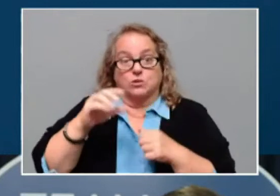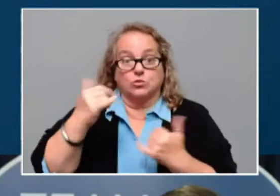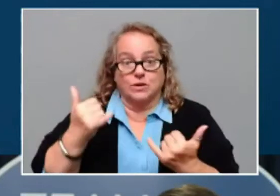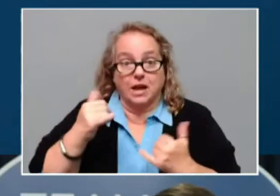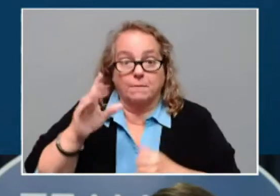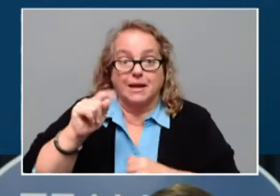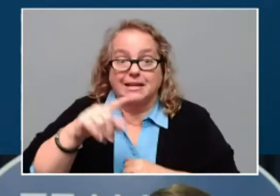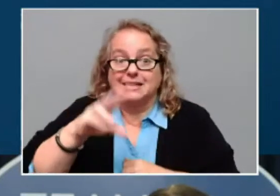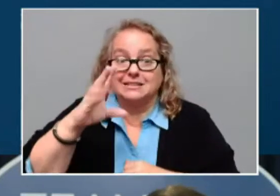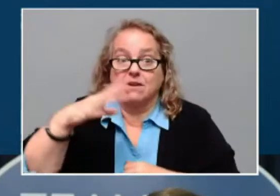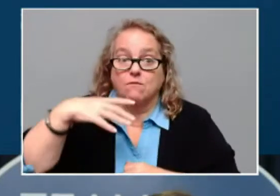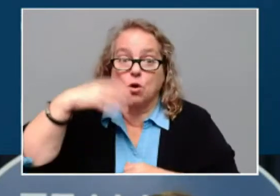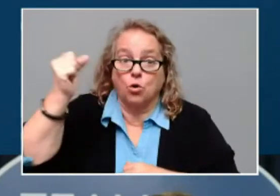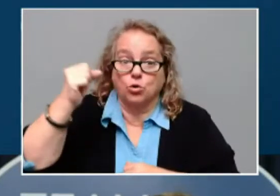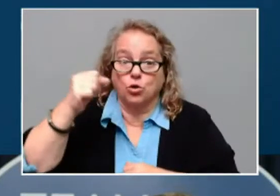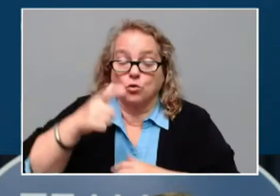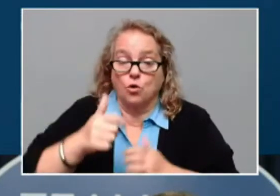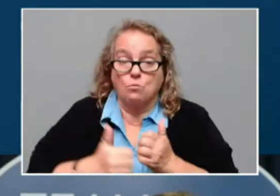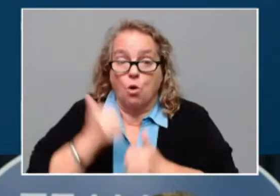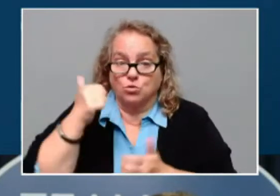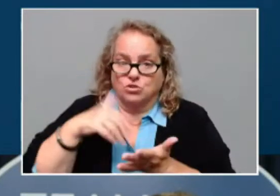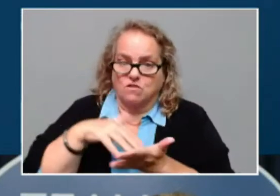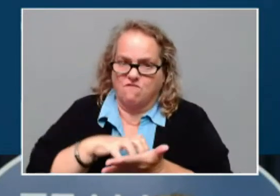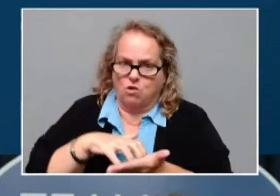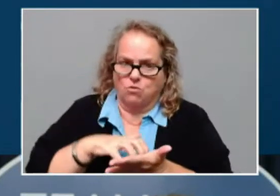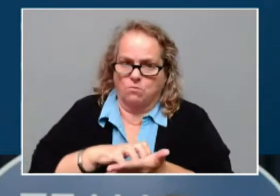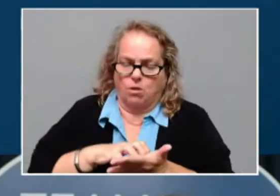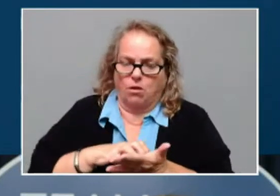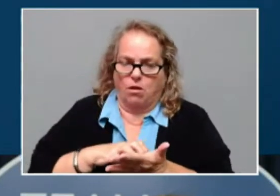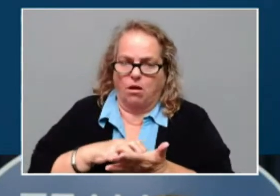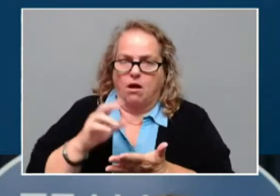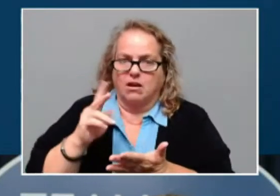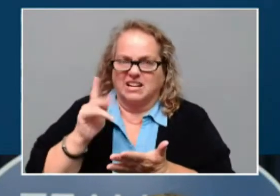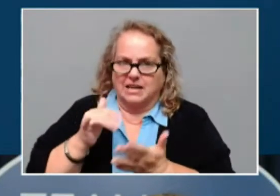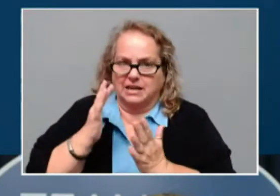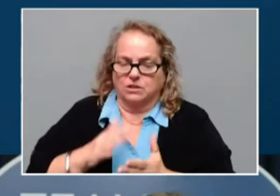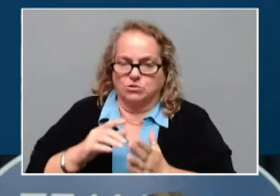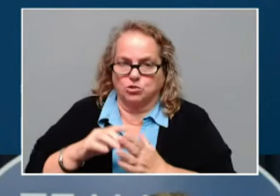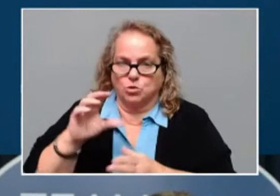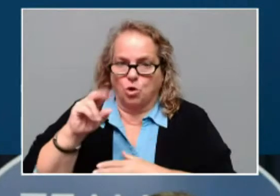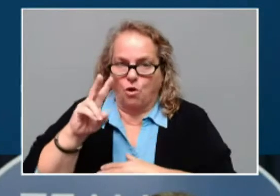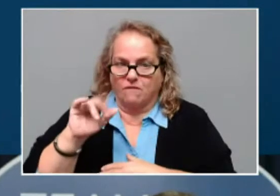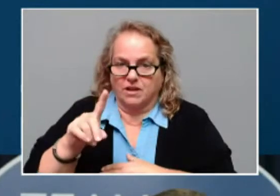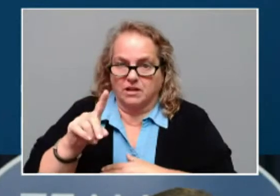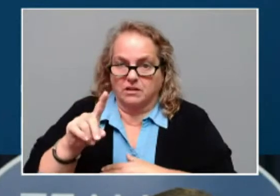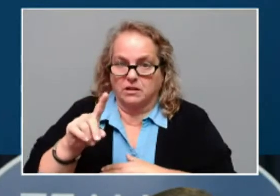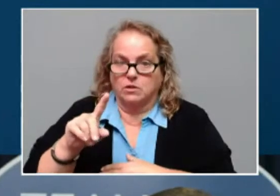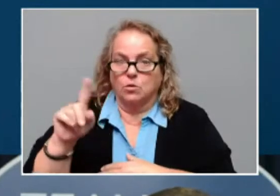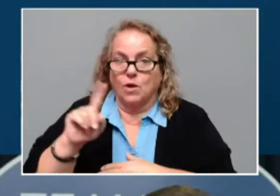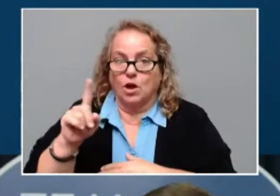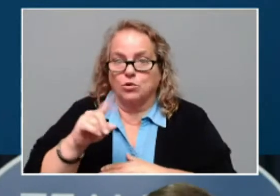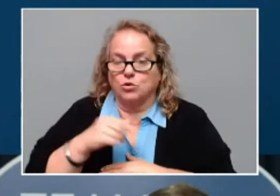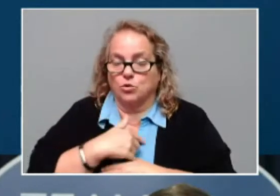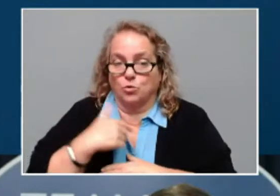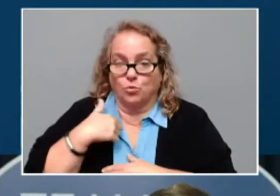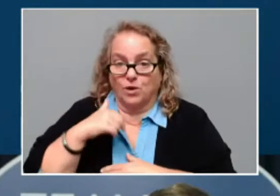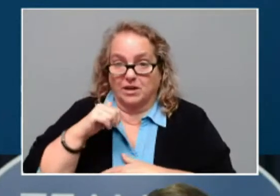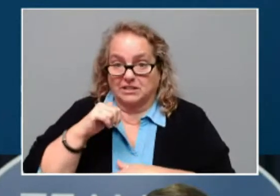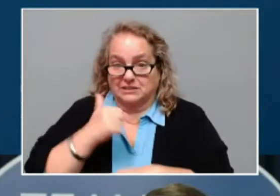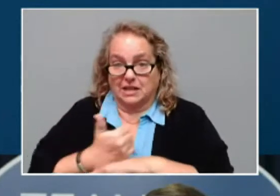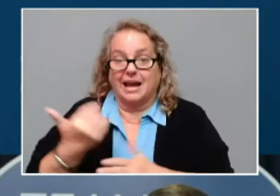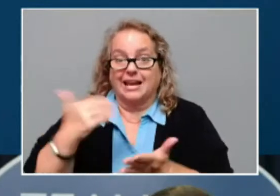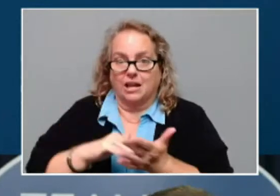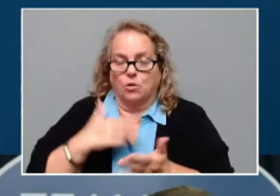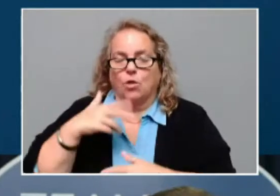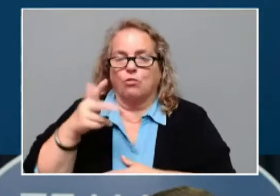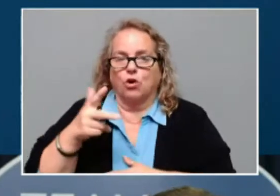most vulnerable Americans to COVID-19. Where do we place? Again, third,